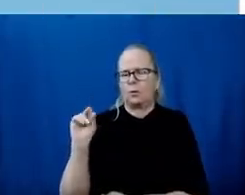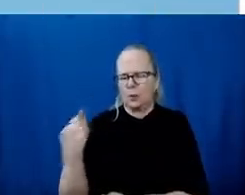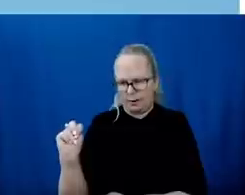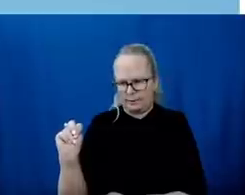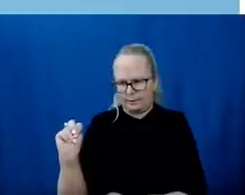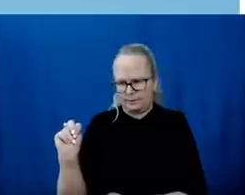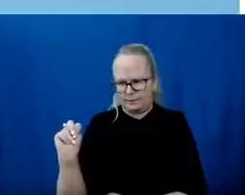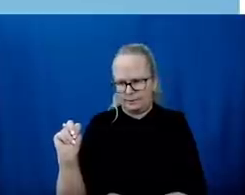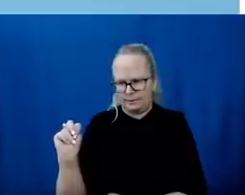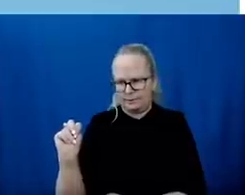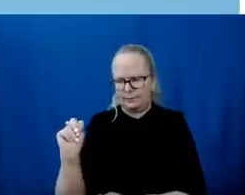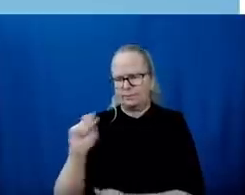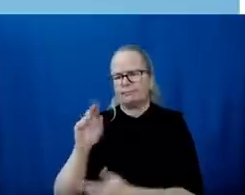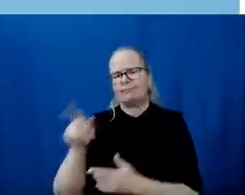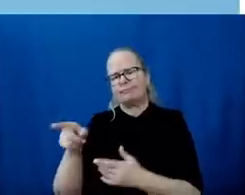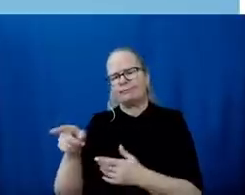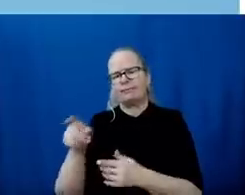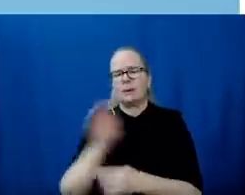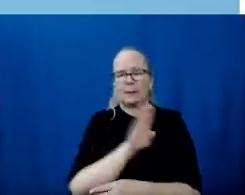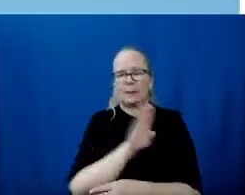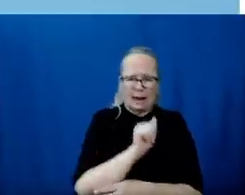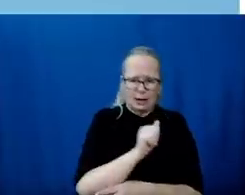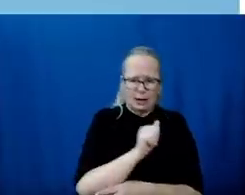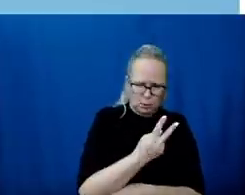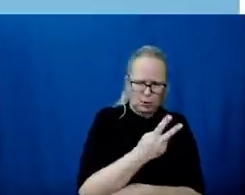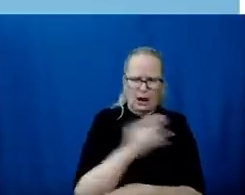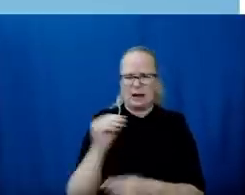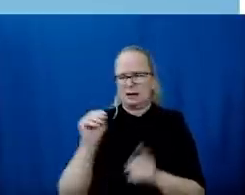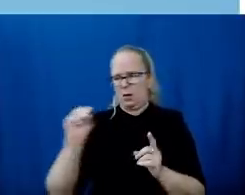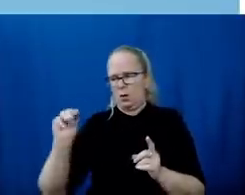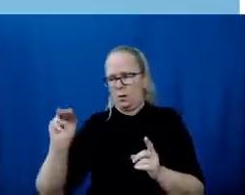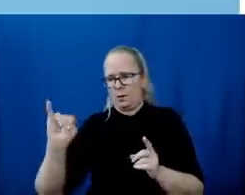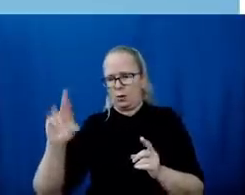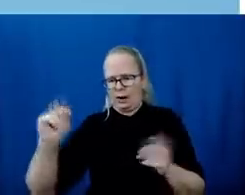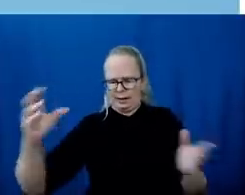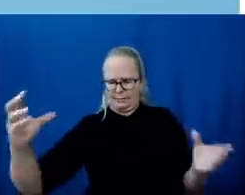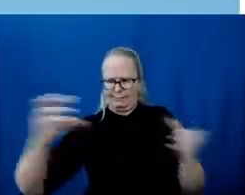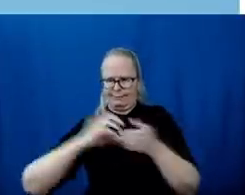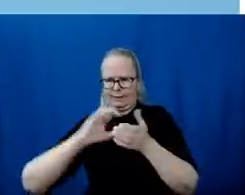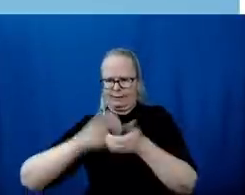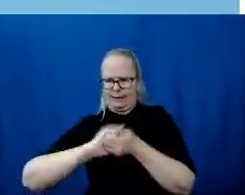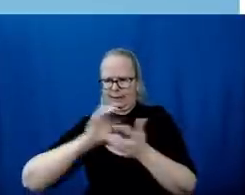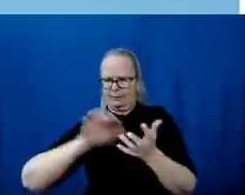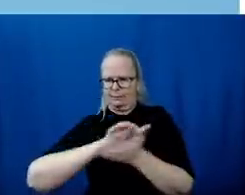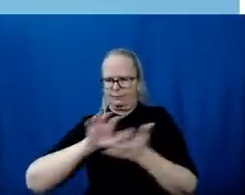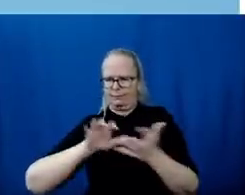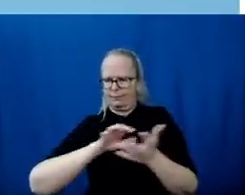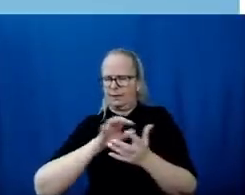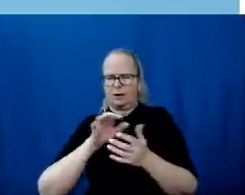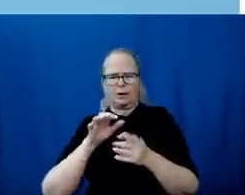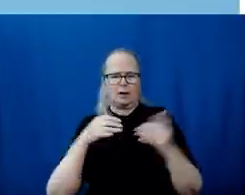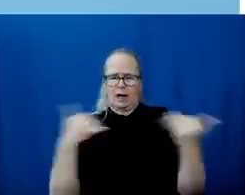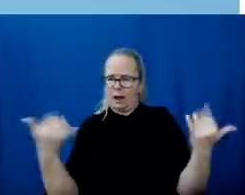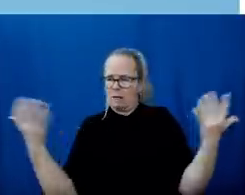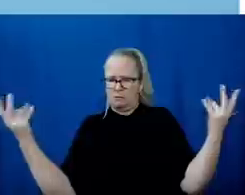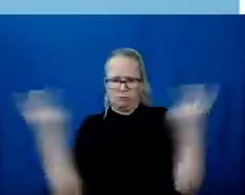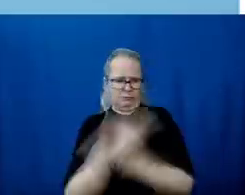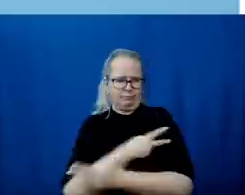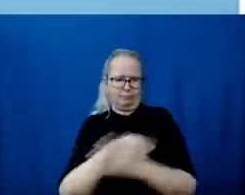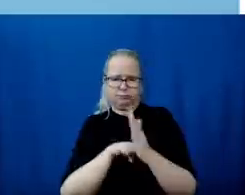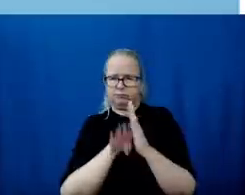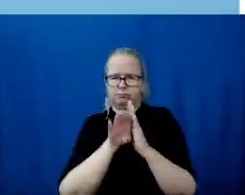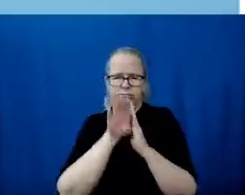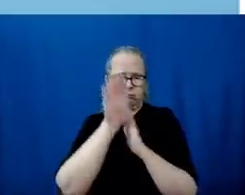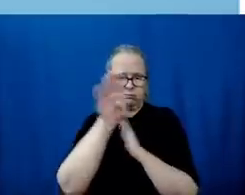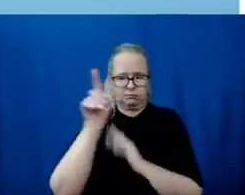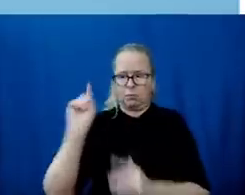new cases. So it's kind of a combination of Omicron and this new BA2. Which is seems to be driving this growth. It seems that